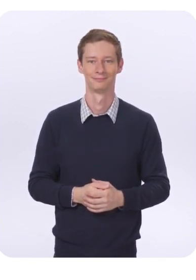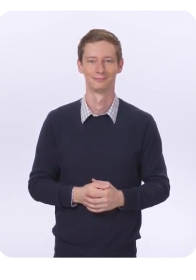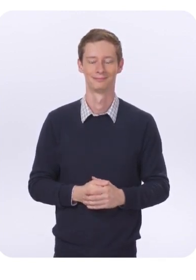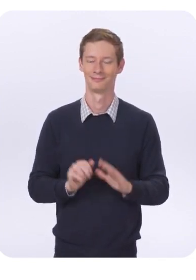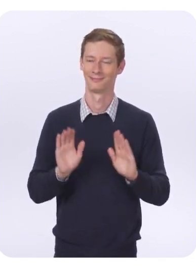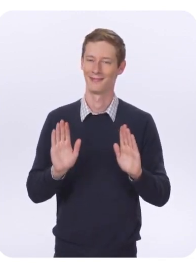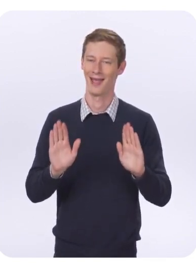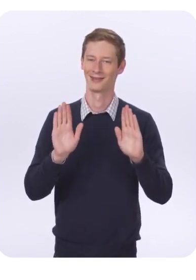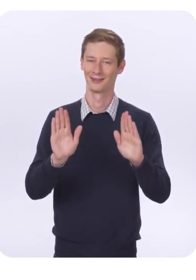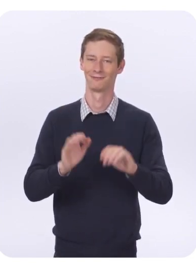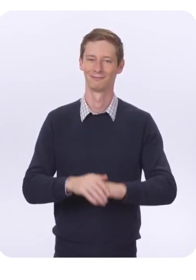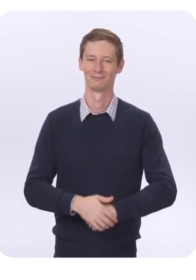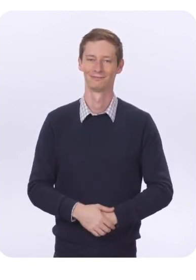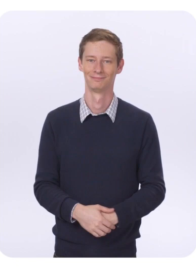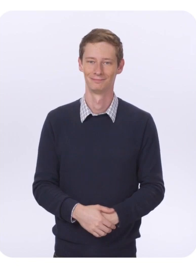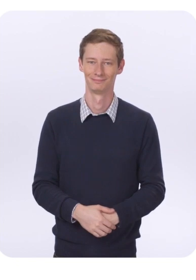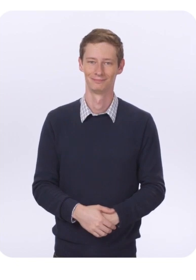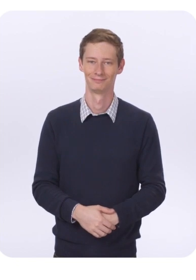Excellent.